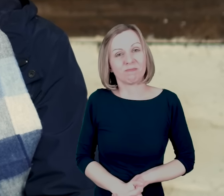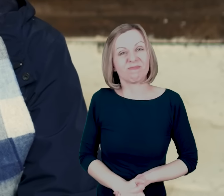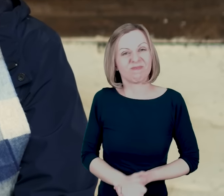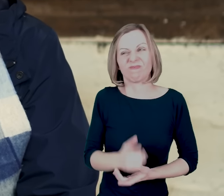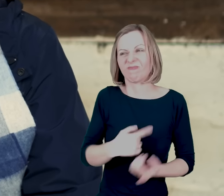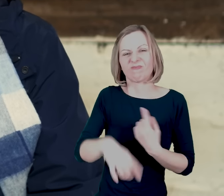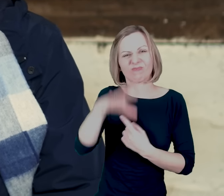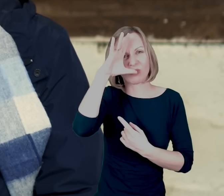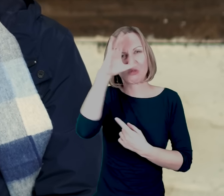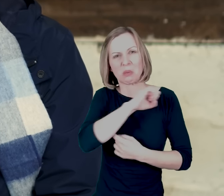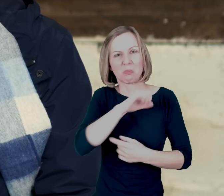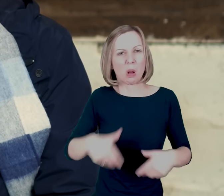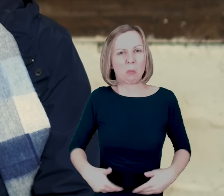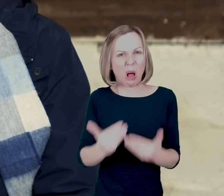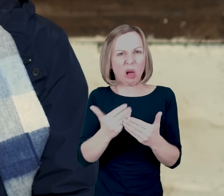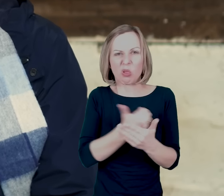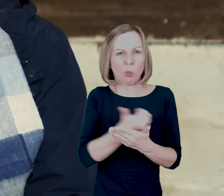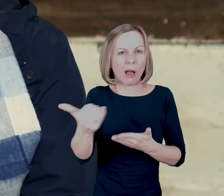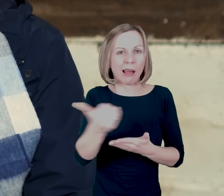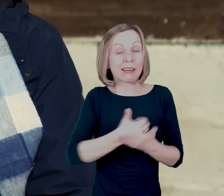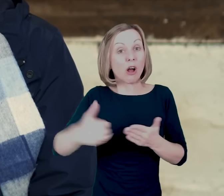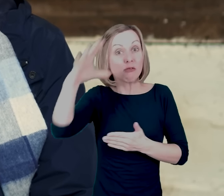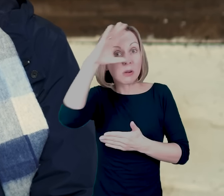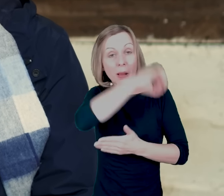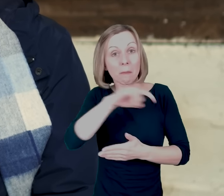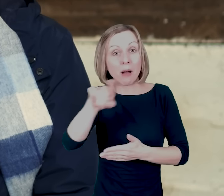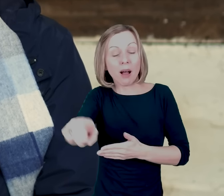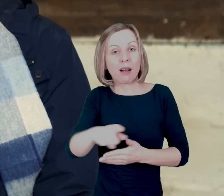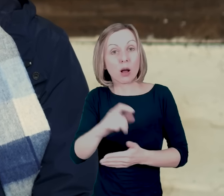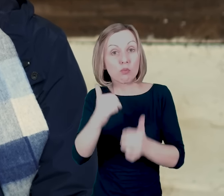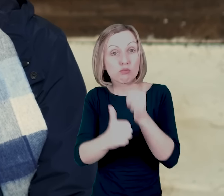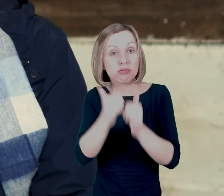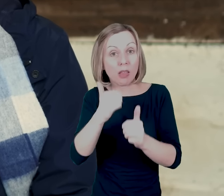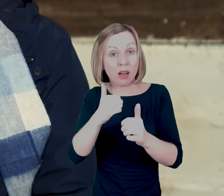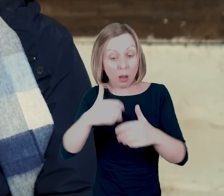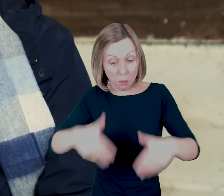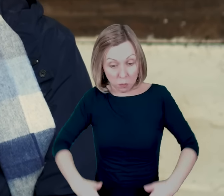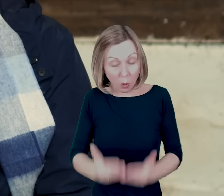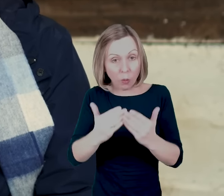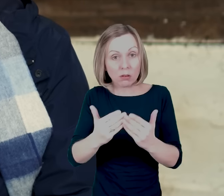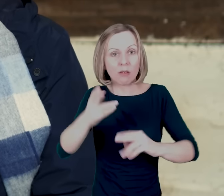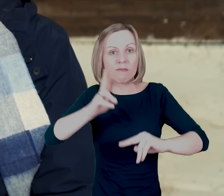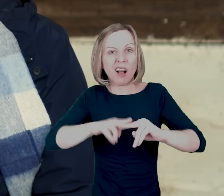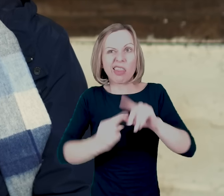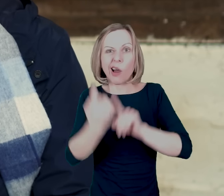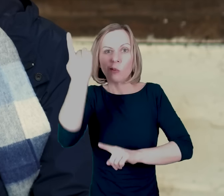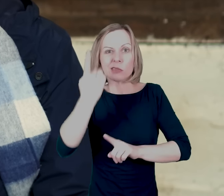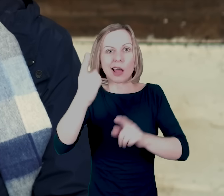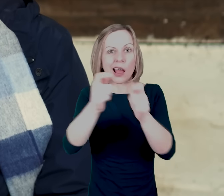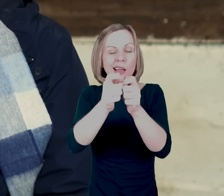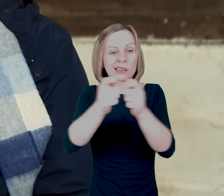You never ever forget a birth. I remember my father calling from the bedroom window, "Come and see, you've got a baby